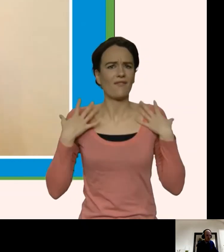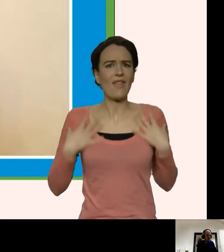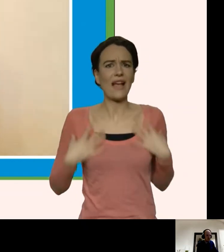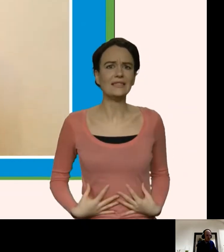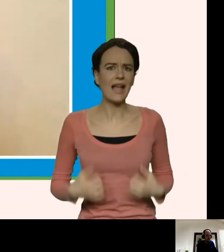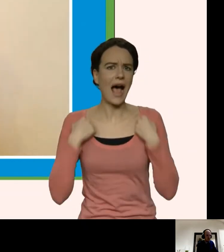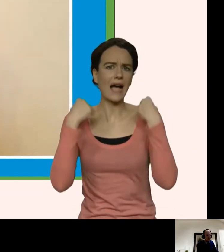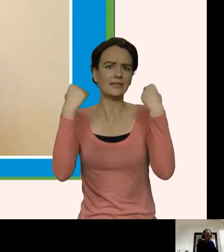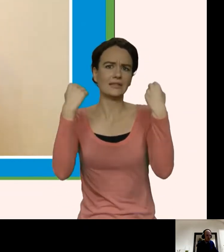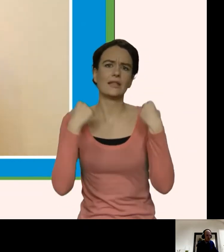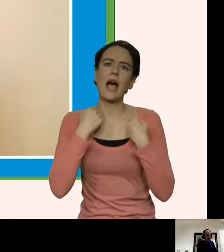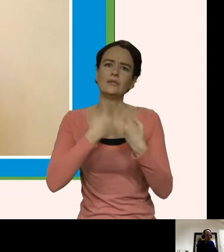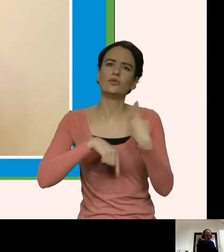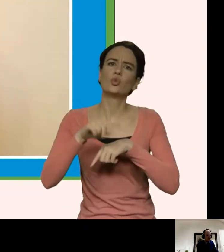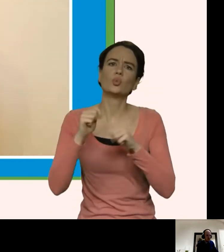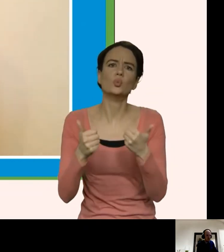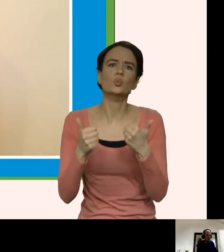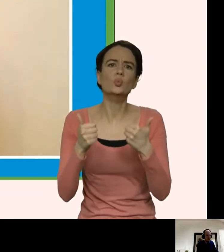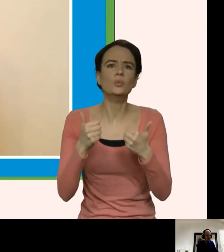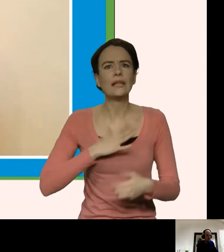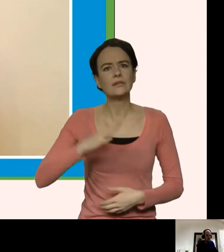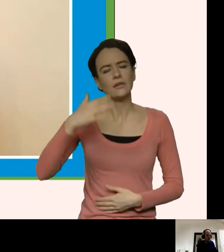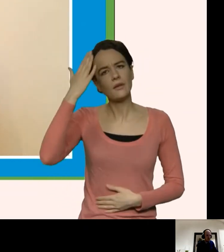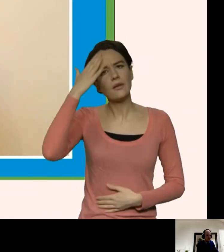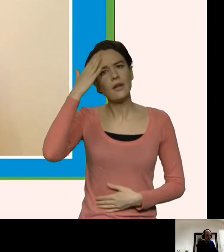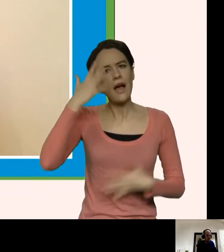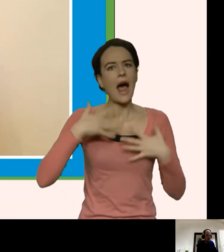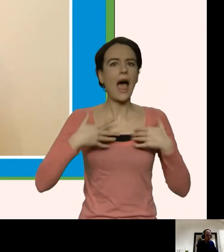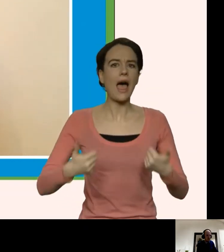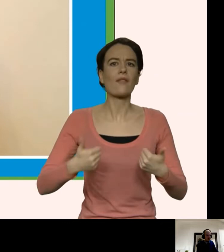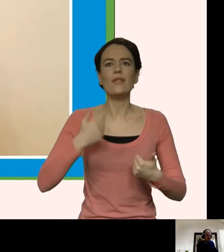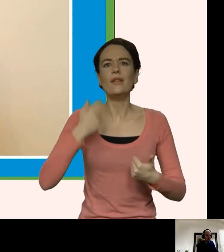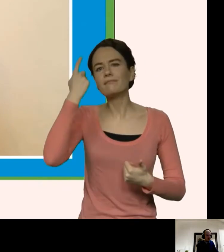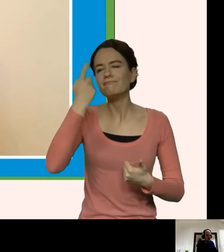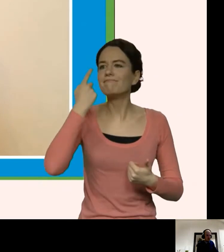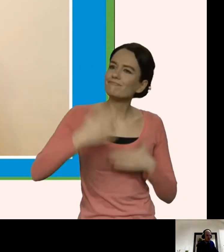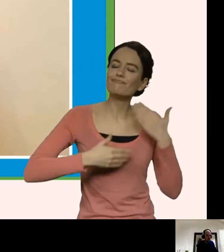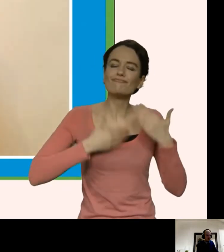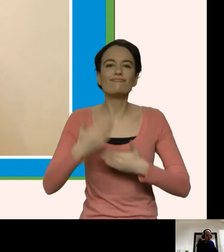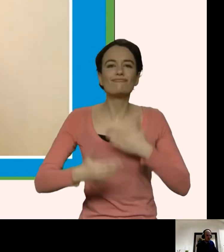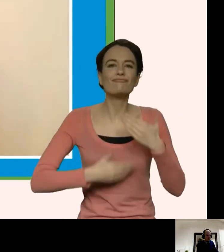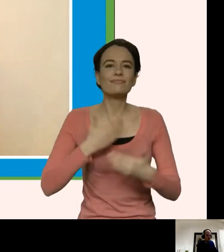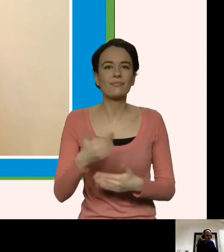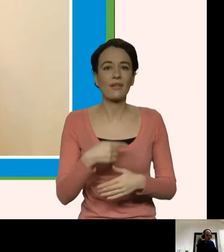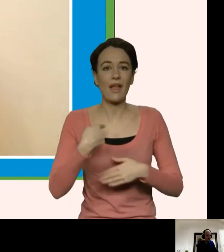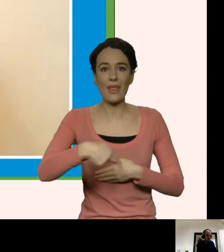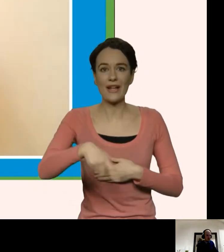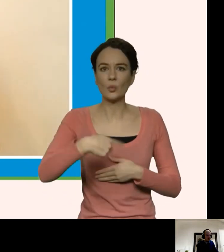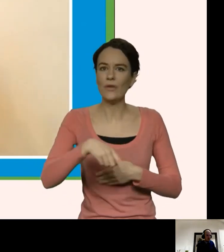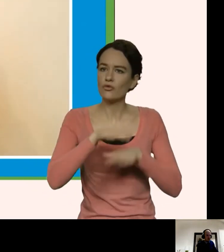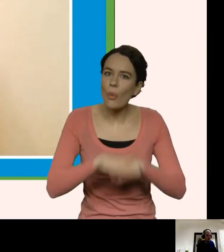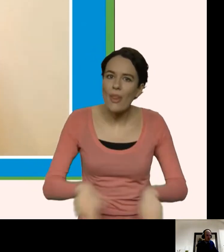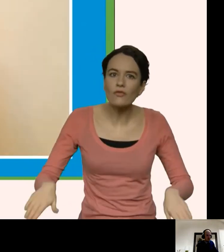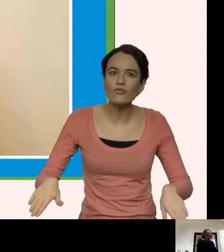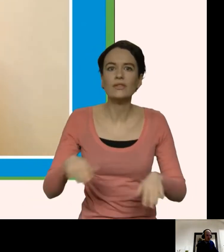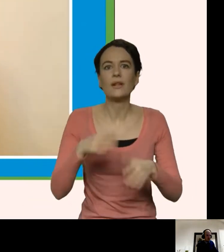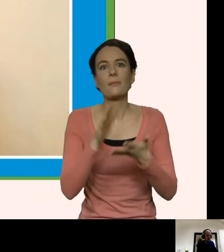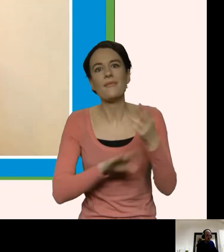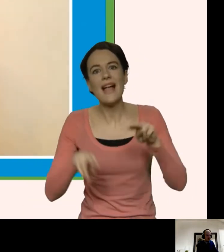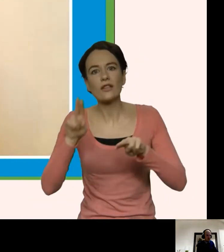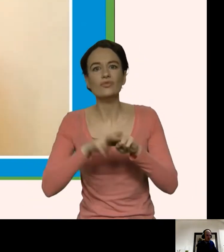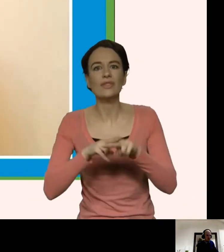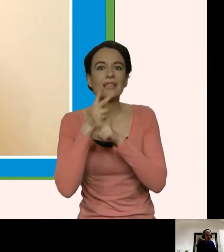physical exercise is good for us, but a healthy mind needs to exercise its imagination. This week, I hope to see